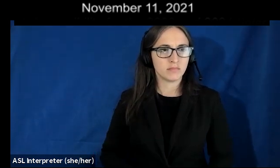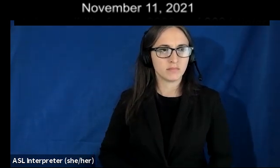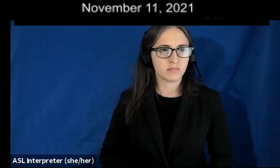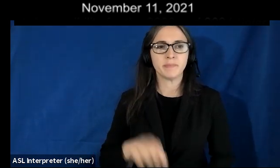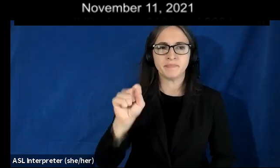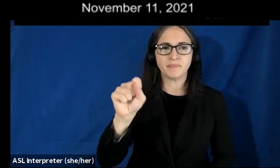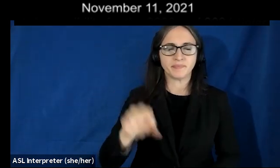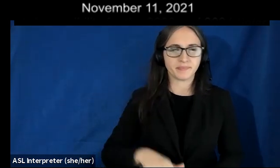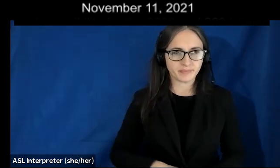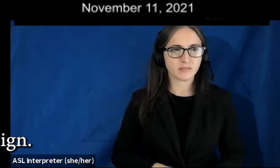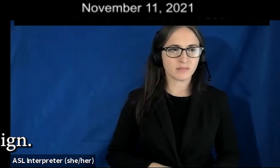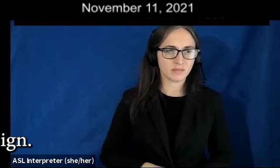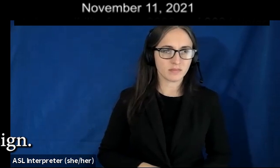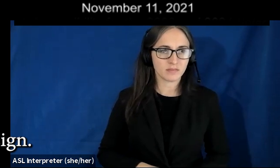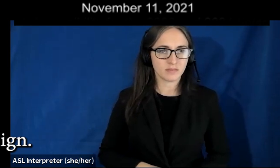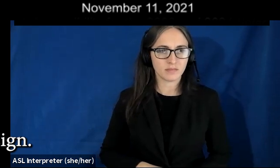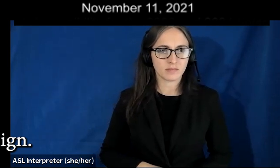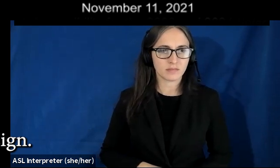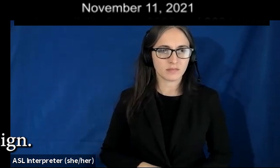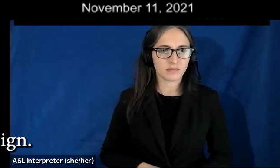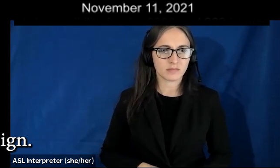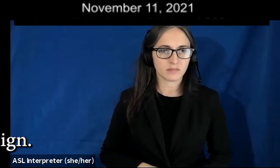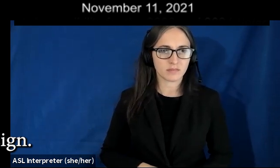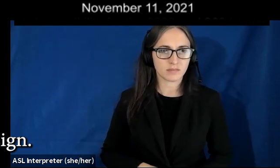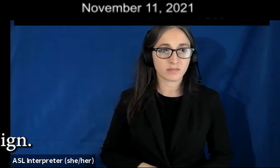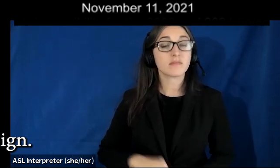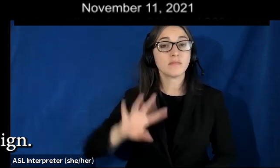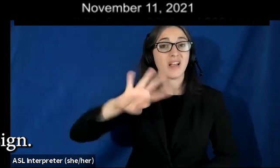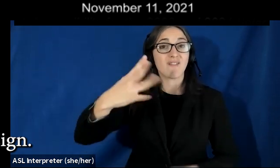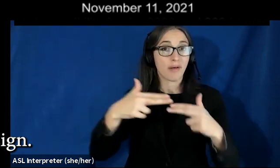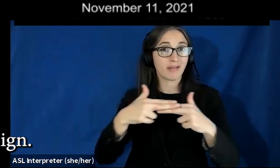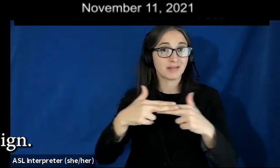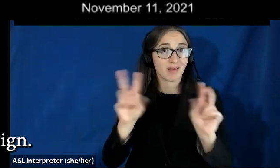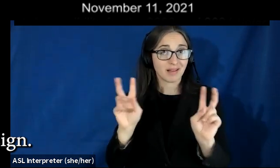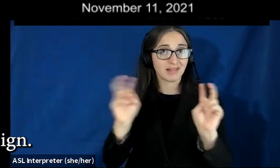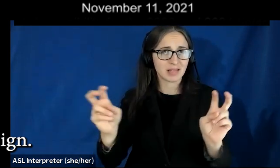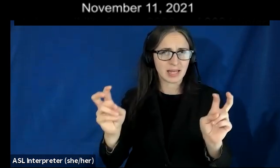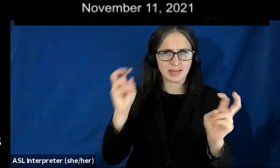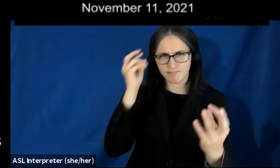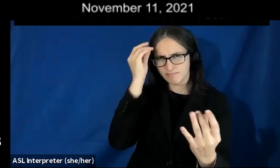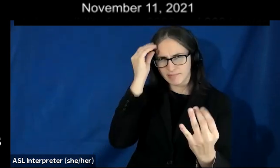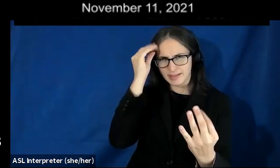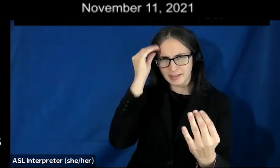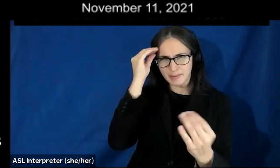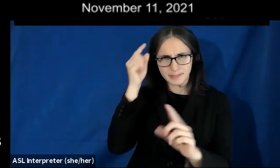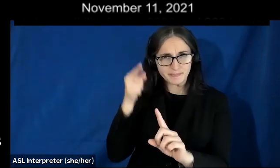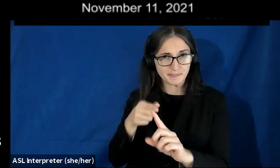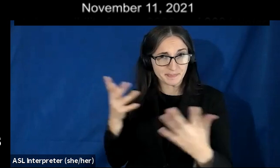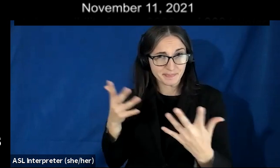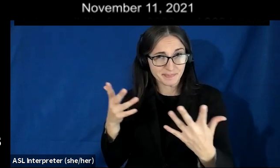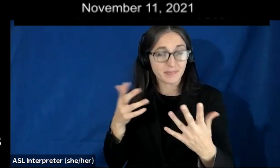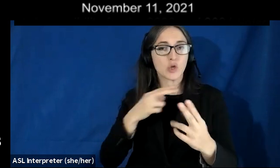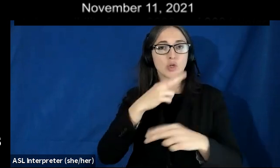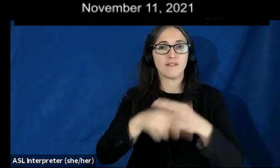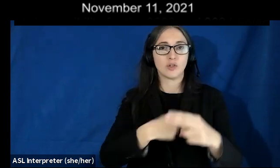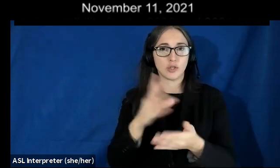Yes. The title of my fourth slide is Thinking About Universal Design, because accessible